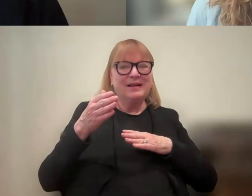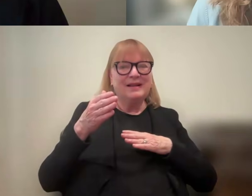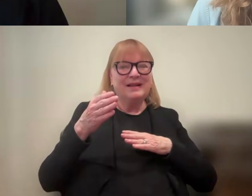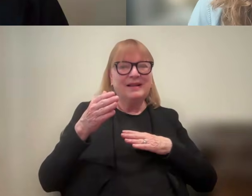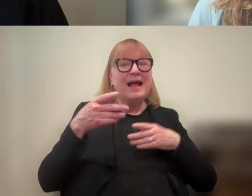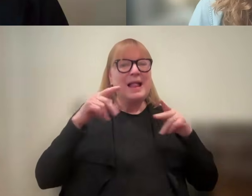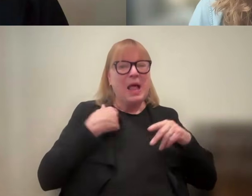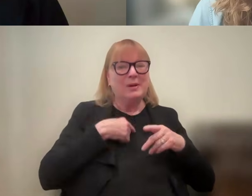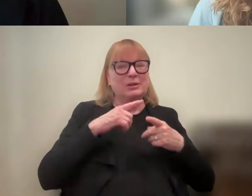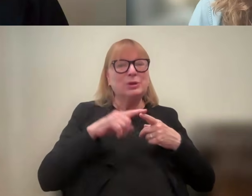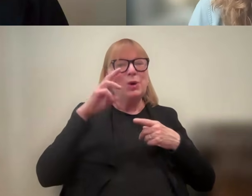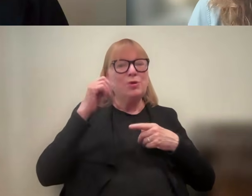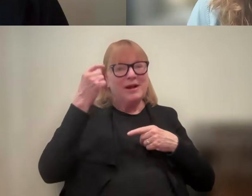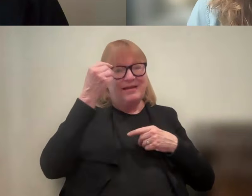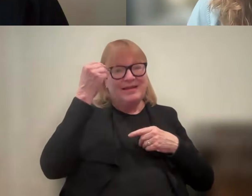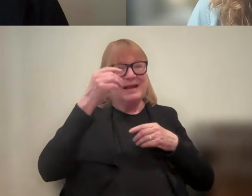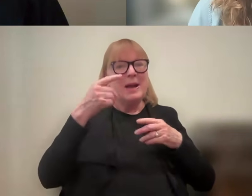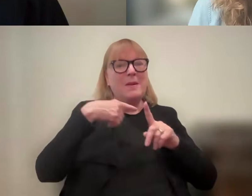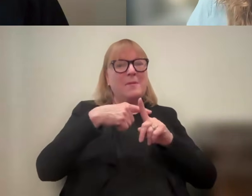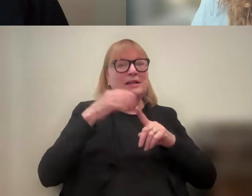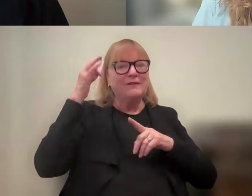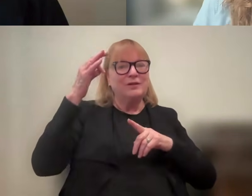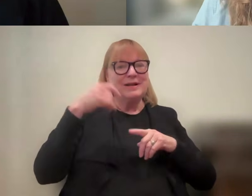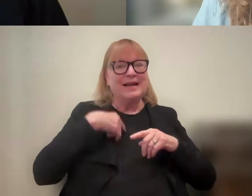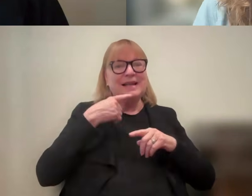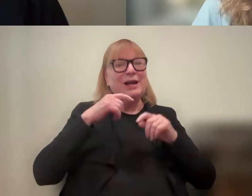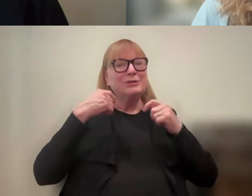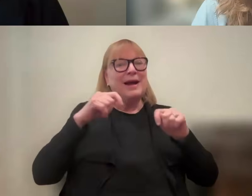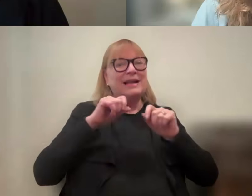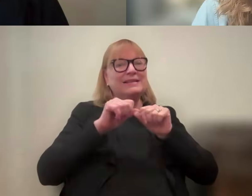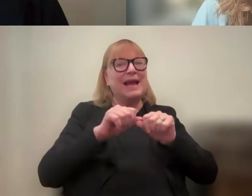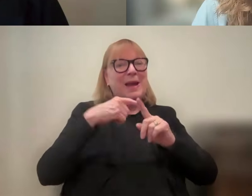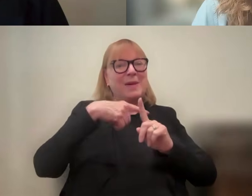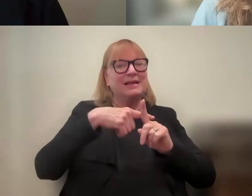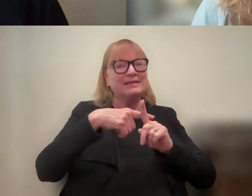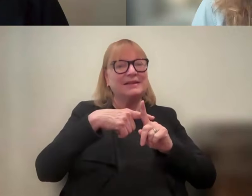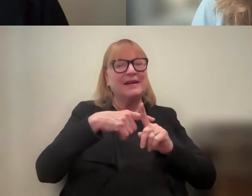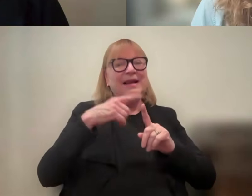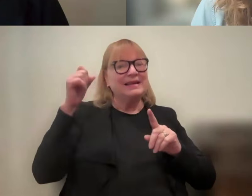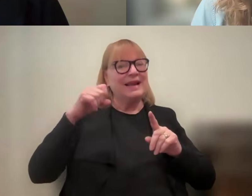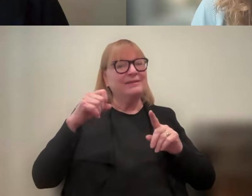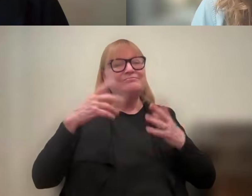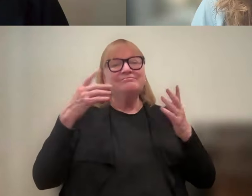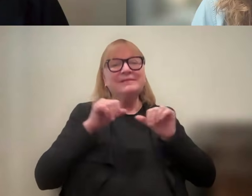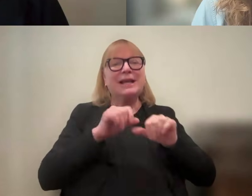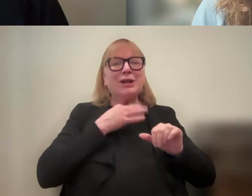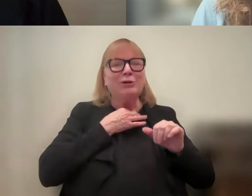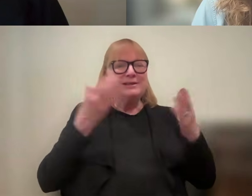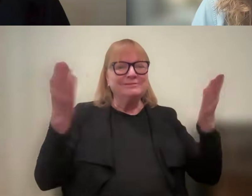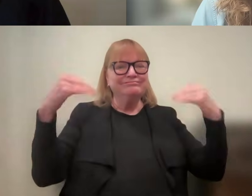it will allow us to rethink positive futures. So I would say try to stay positive, and yeah, just stay curious.